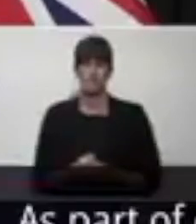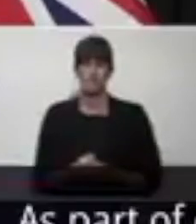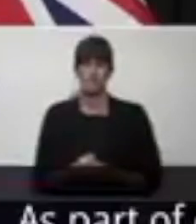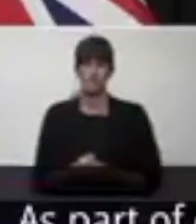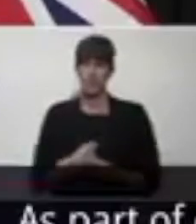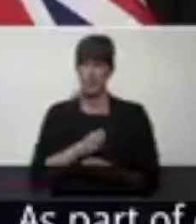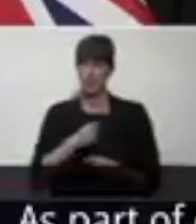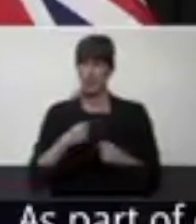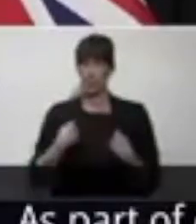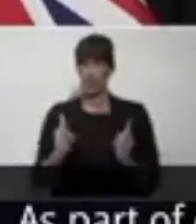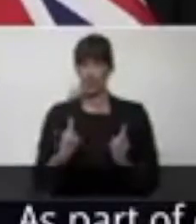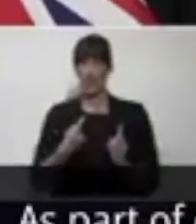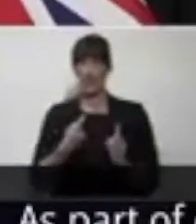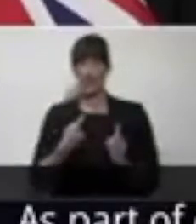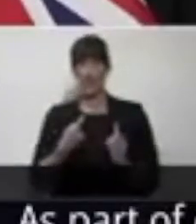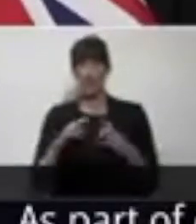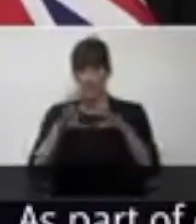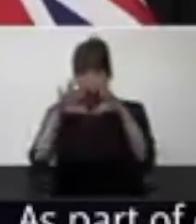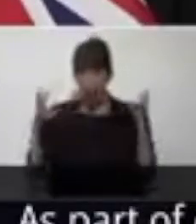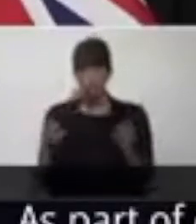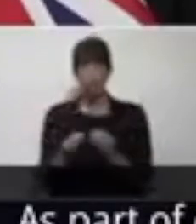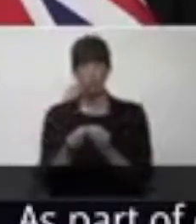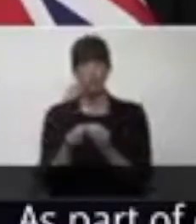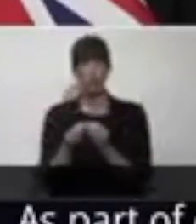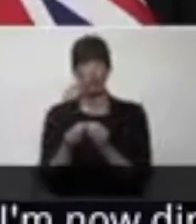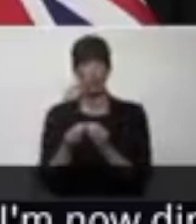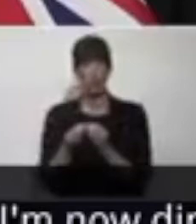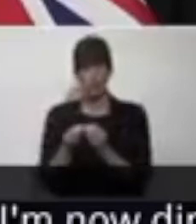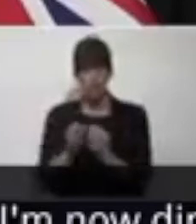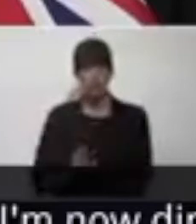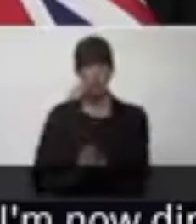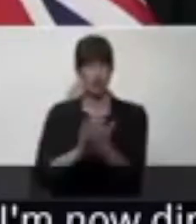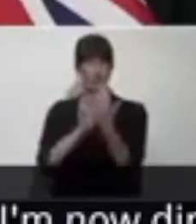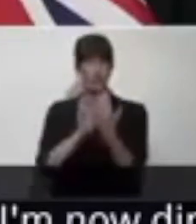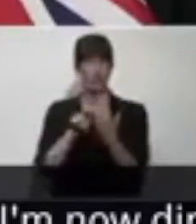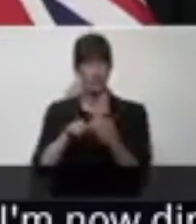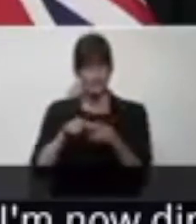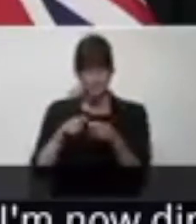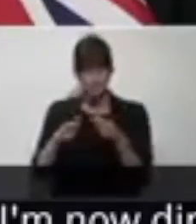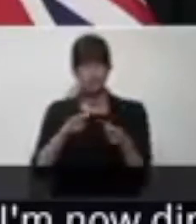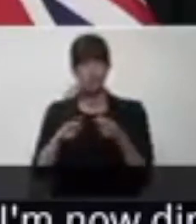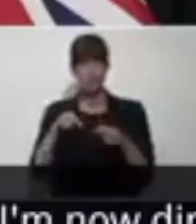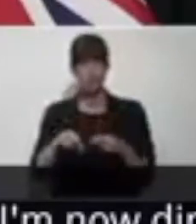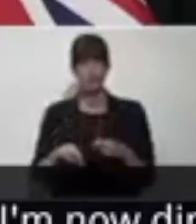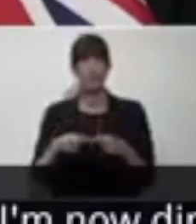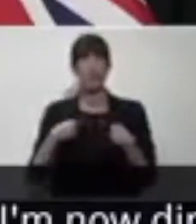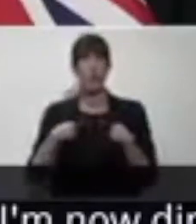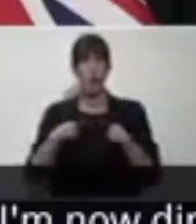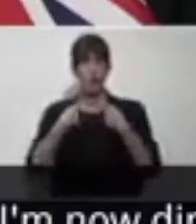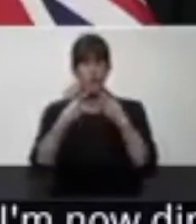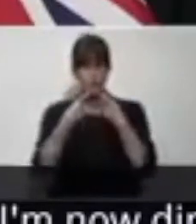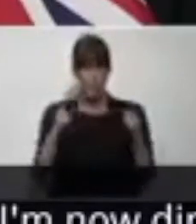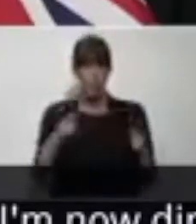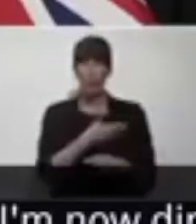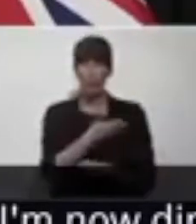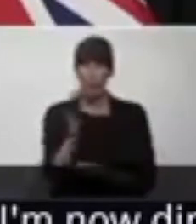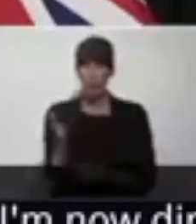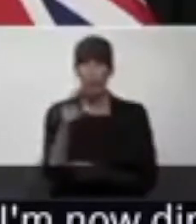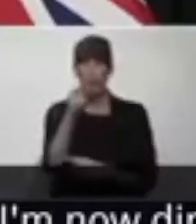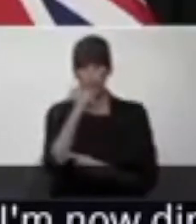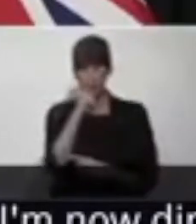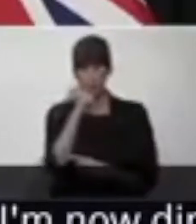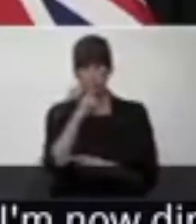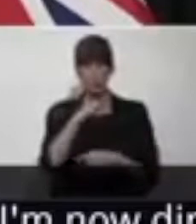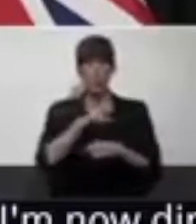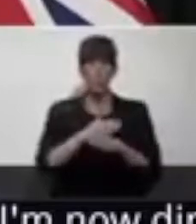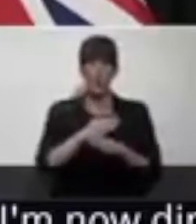As part of our overall national response to this new outbreak, I am now directing medical officers of health that all cases,